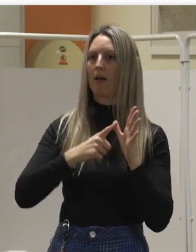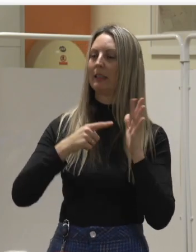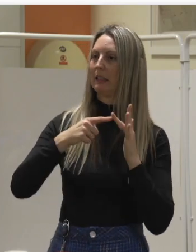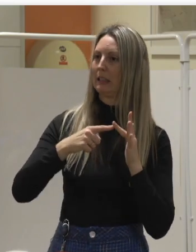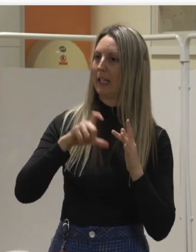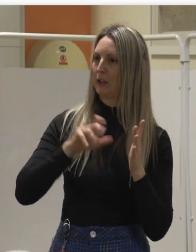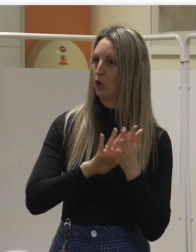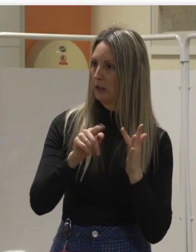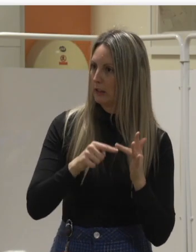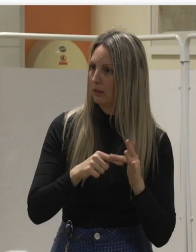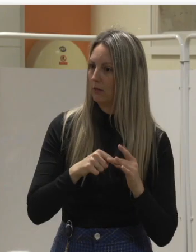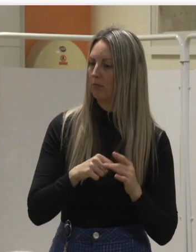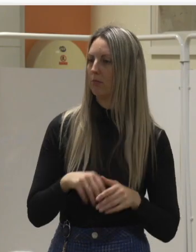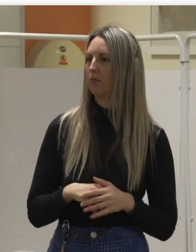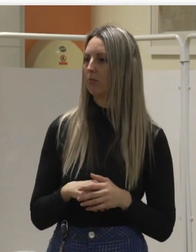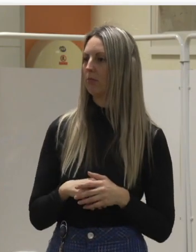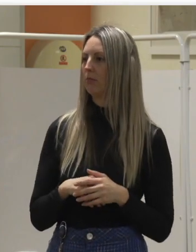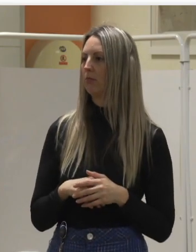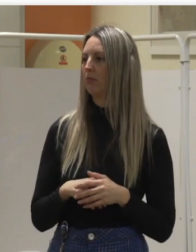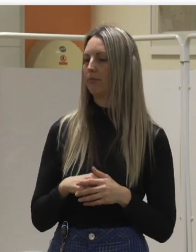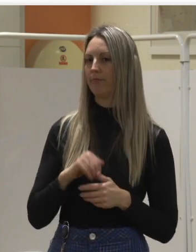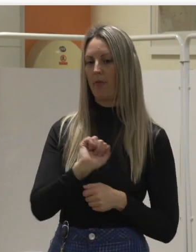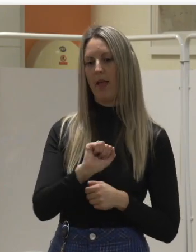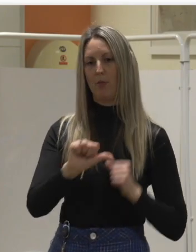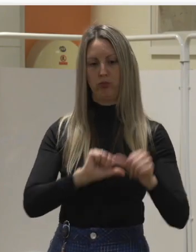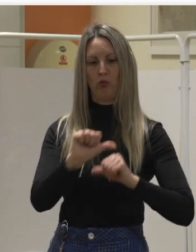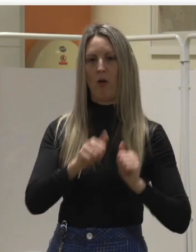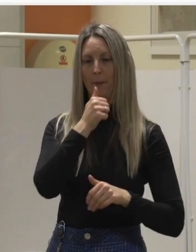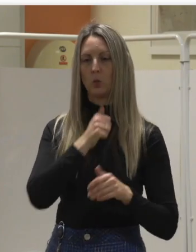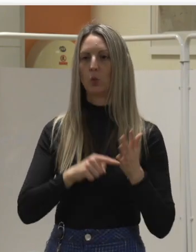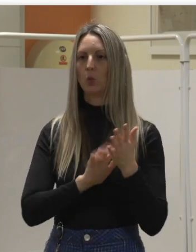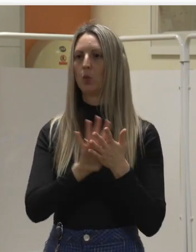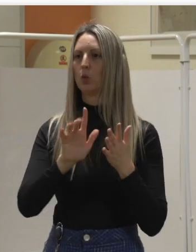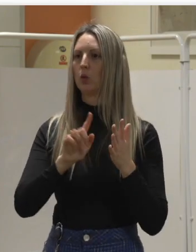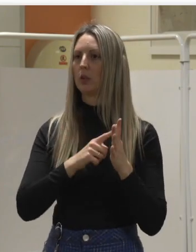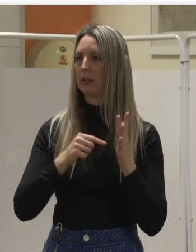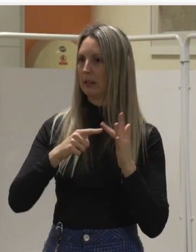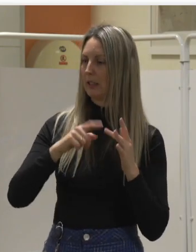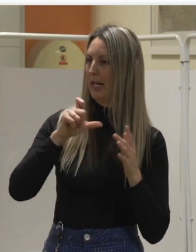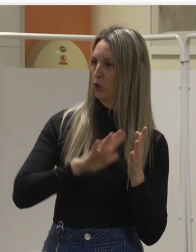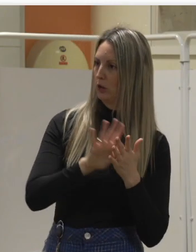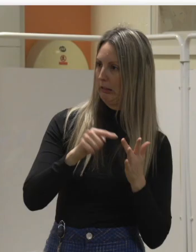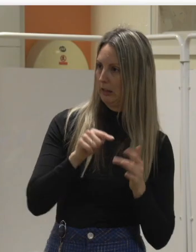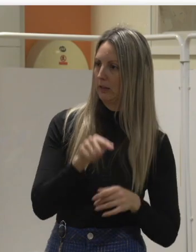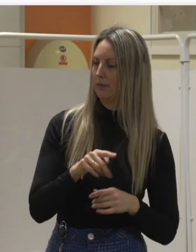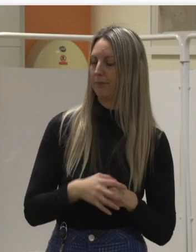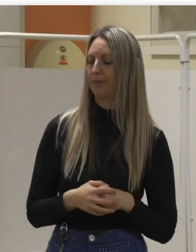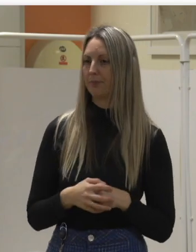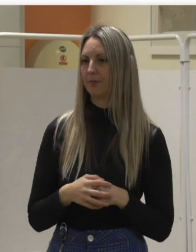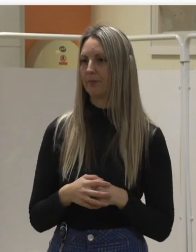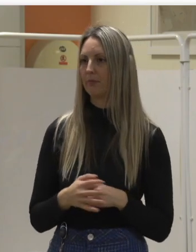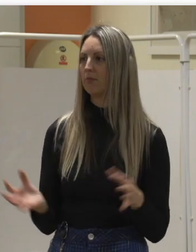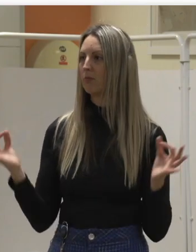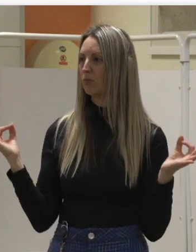Chi training in their program. So it does help. Yoga, these